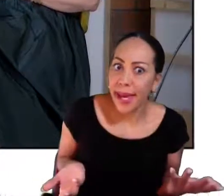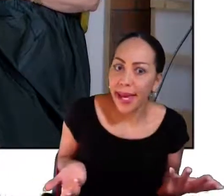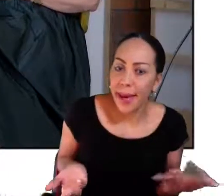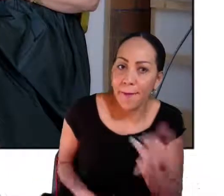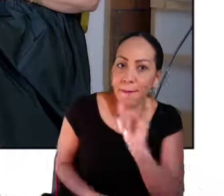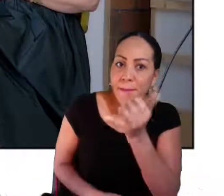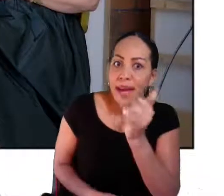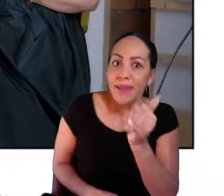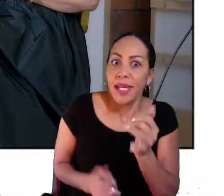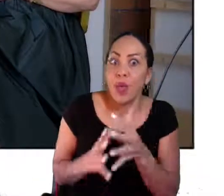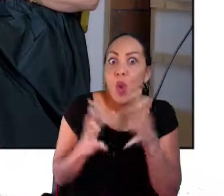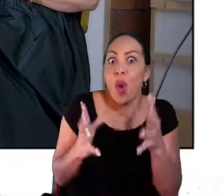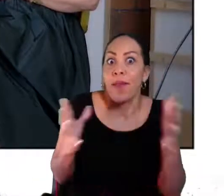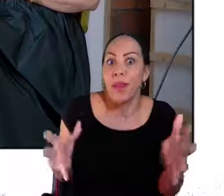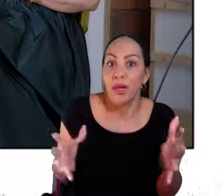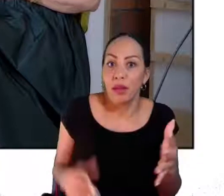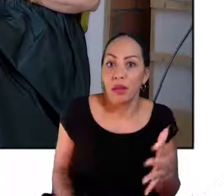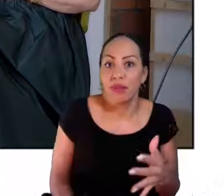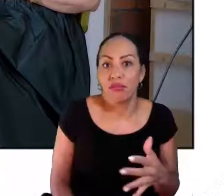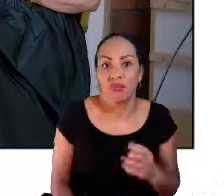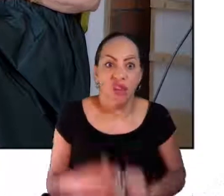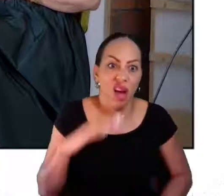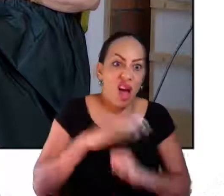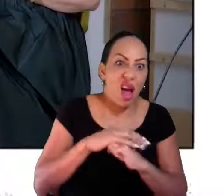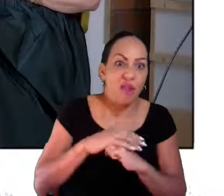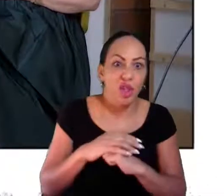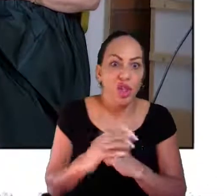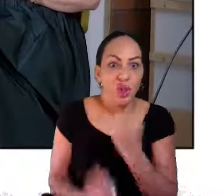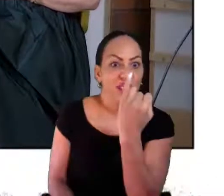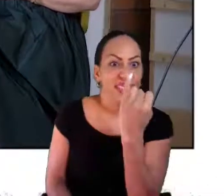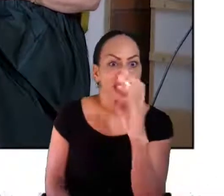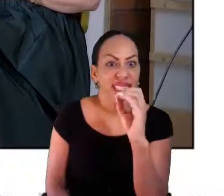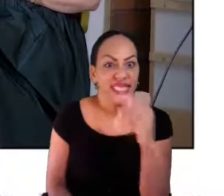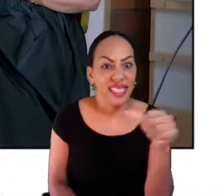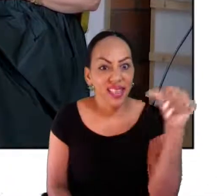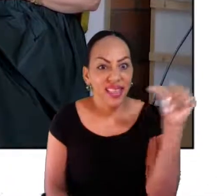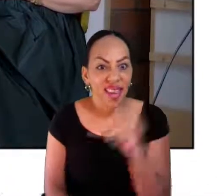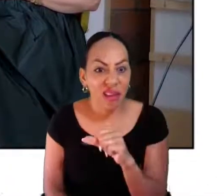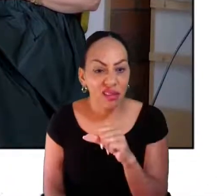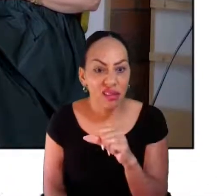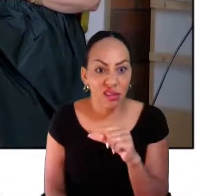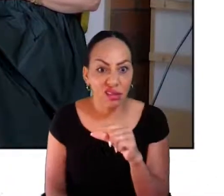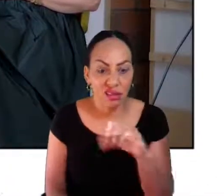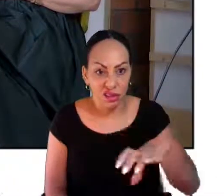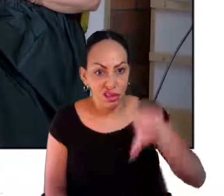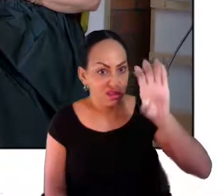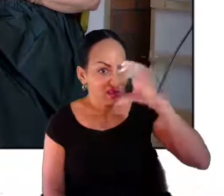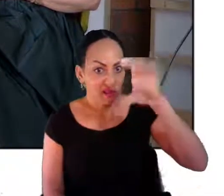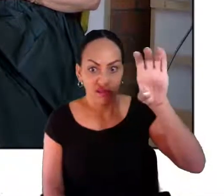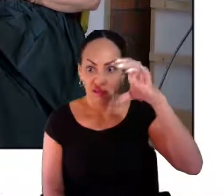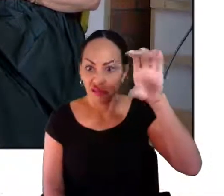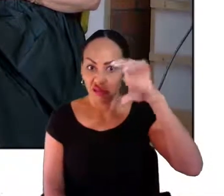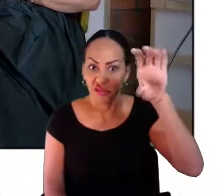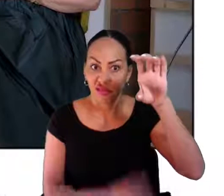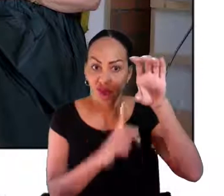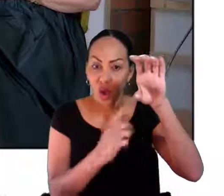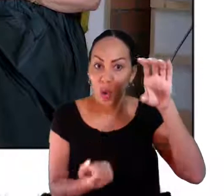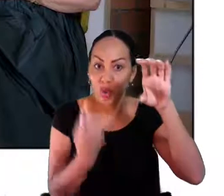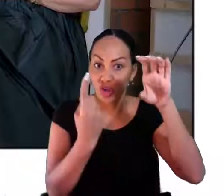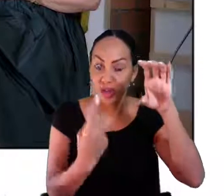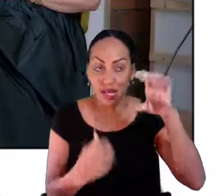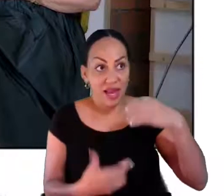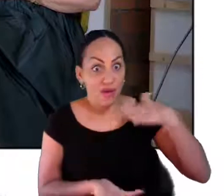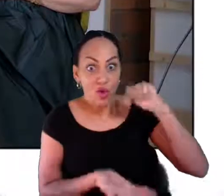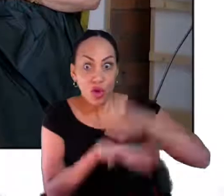talking like 20, 30, up to like 50, 60K sometimes in terms of a funding opportunity, which if you're in the right space for it and you're ready for it, that's